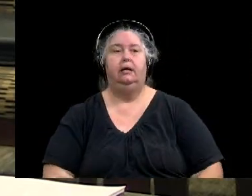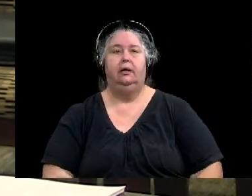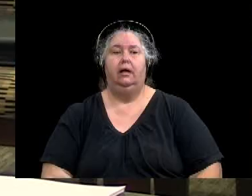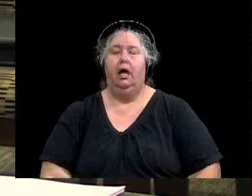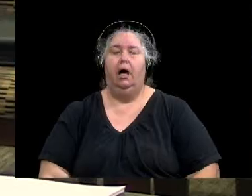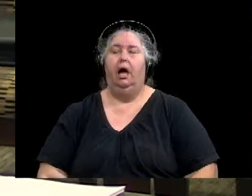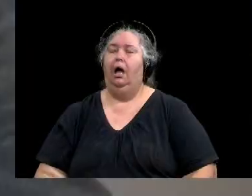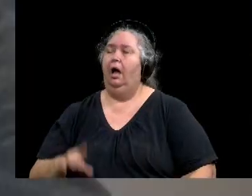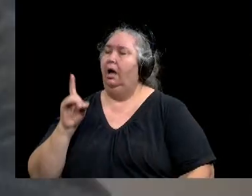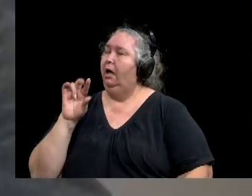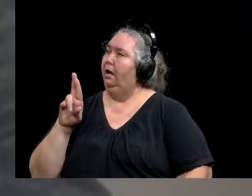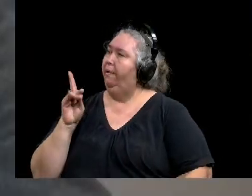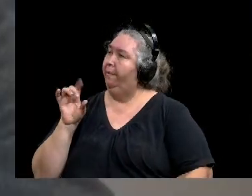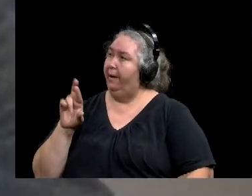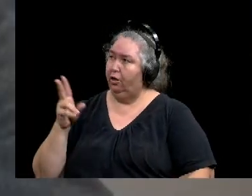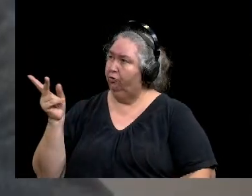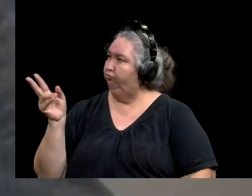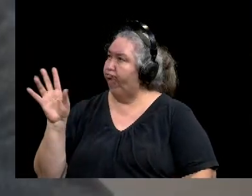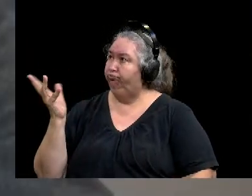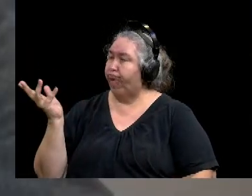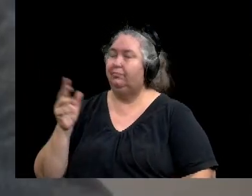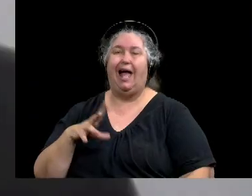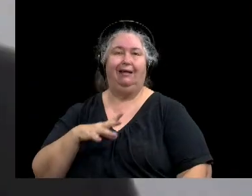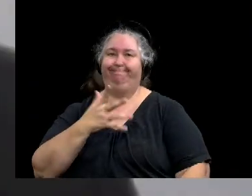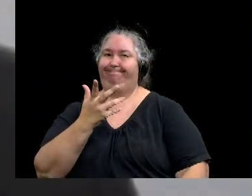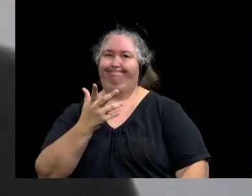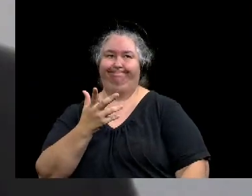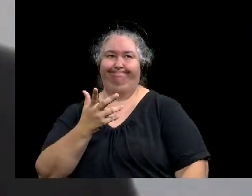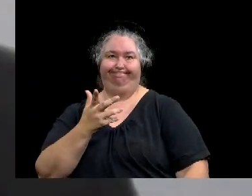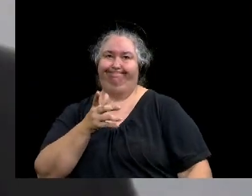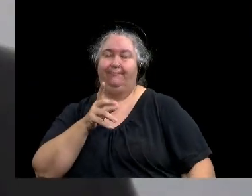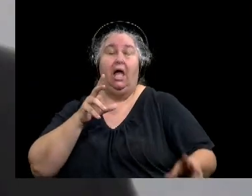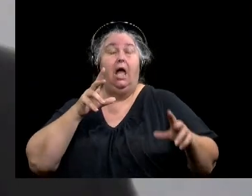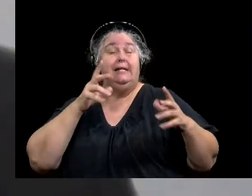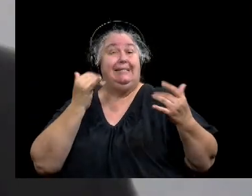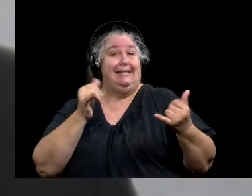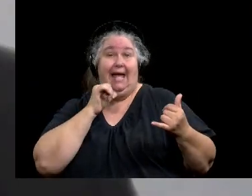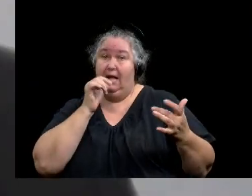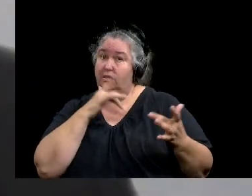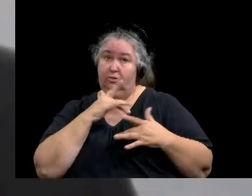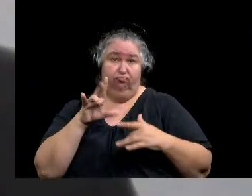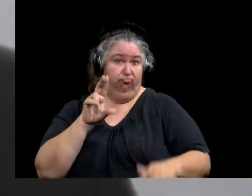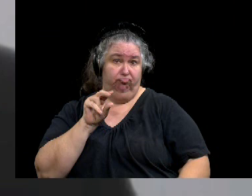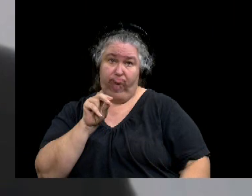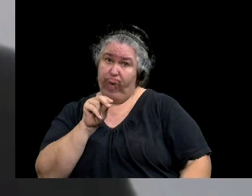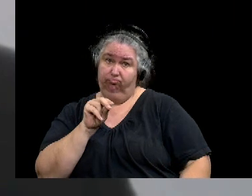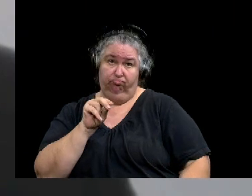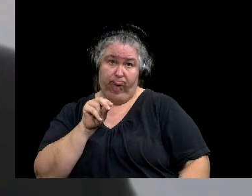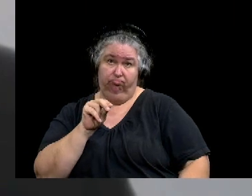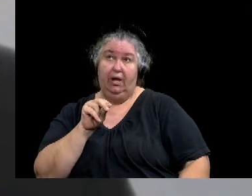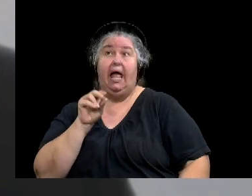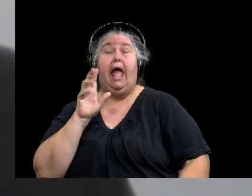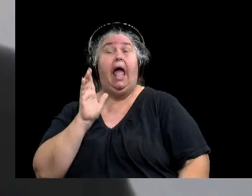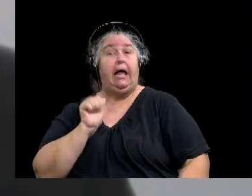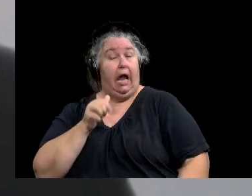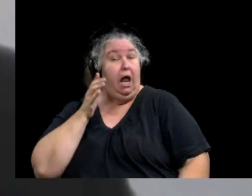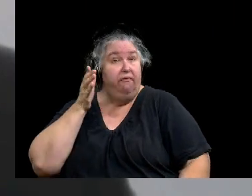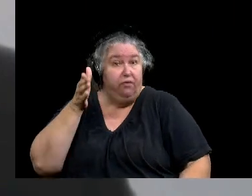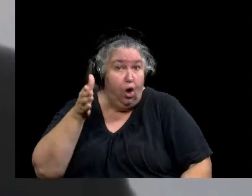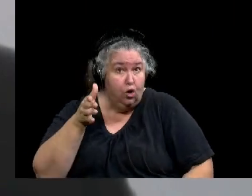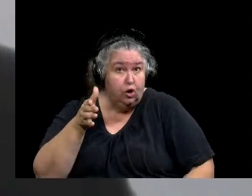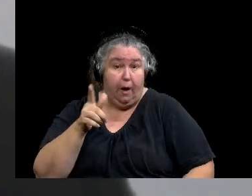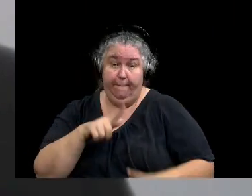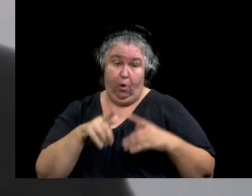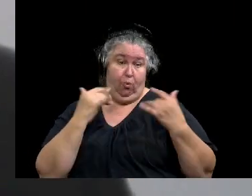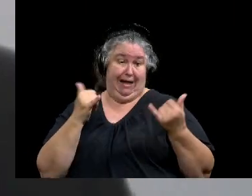Dr. Becker, Dr. Eliason, either Yeah, one. it's not a concern today. That could become a concern in the future, but today,